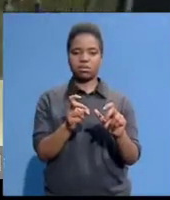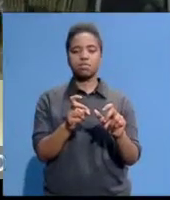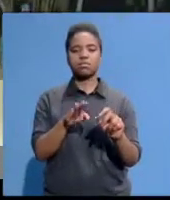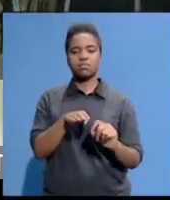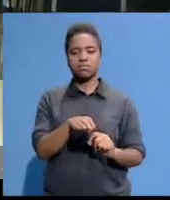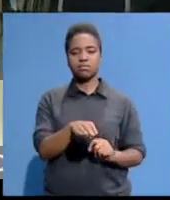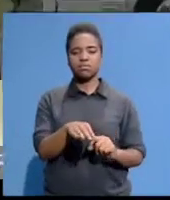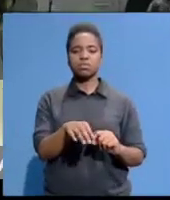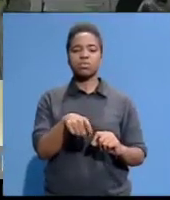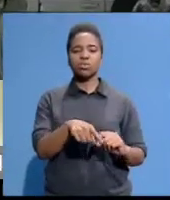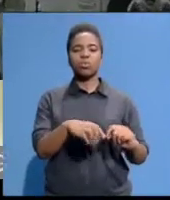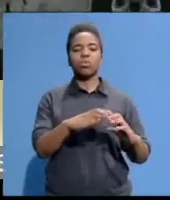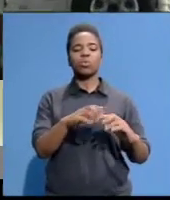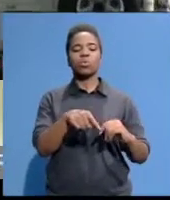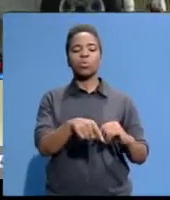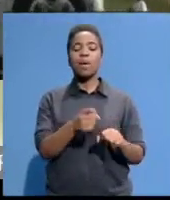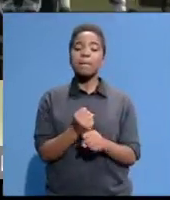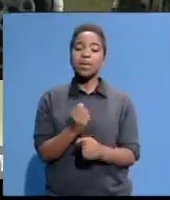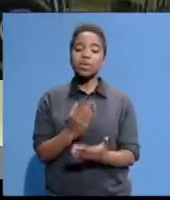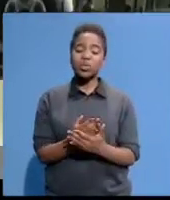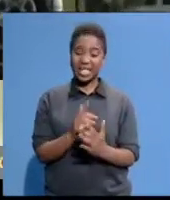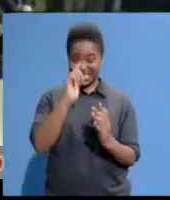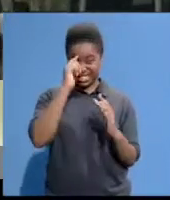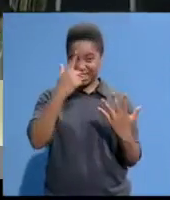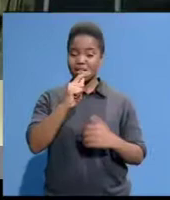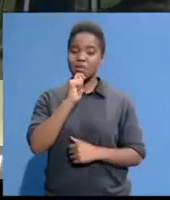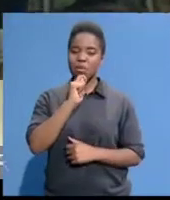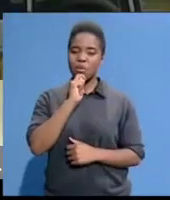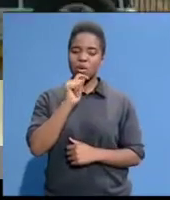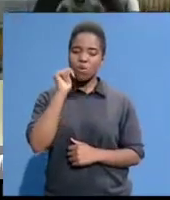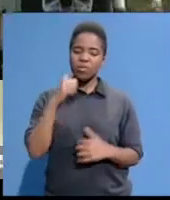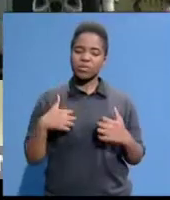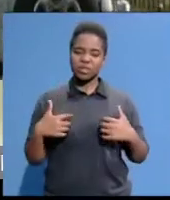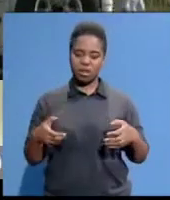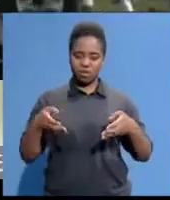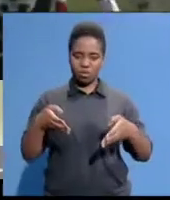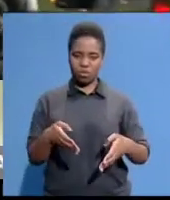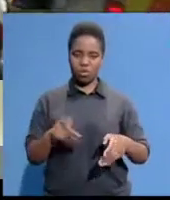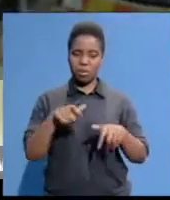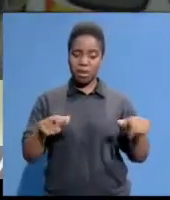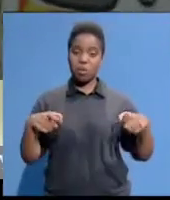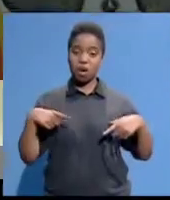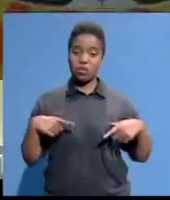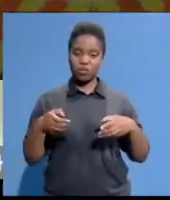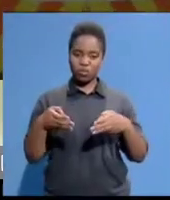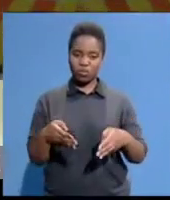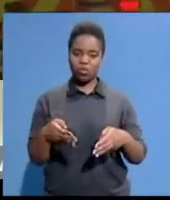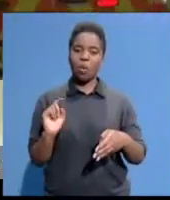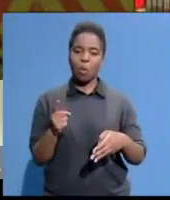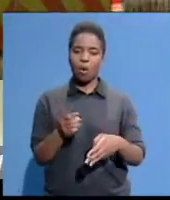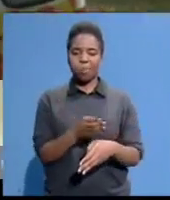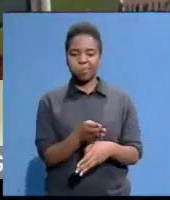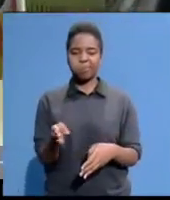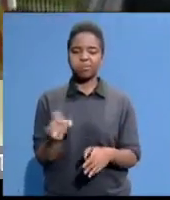Walter Sisulu University campus to ensure that by 7 a.m. tomorrow, all the guests that will be attending the funeral have arrived